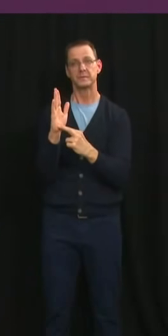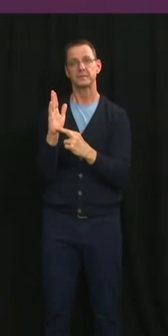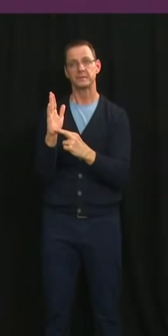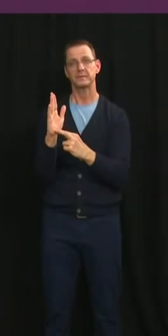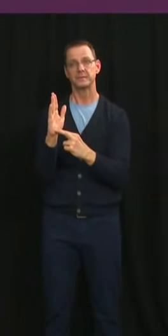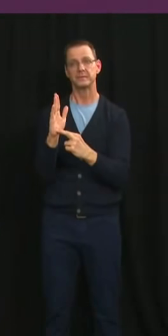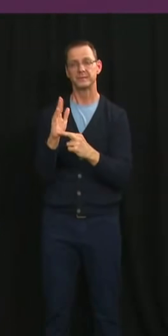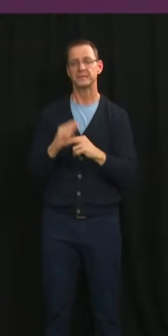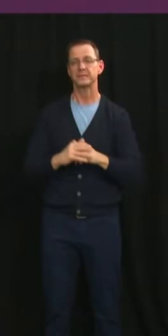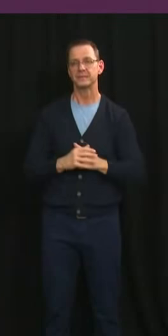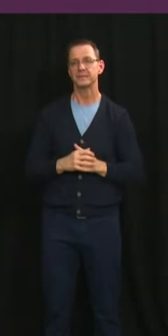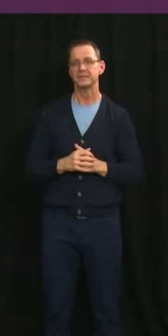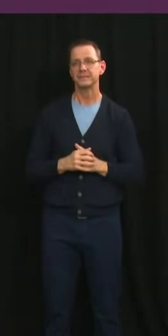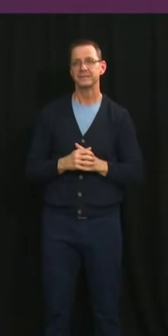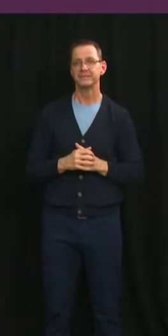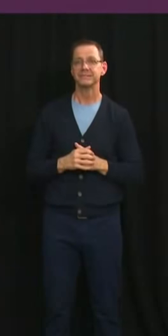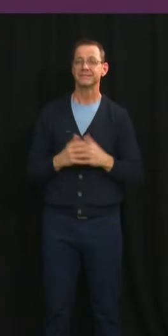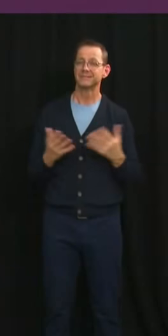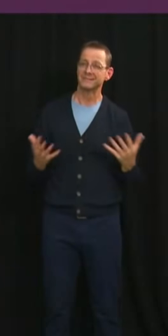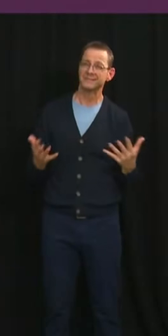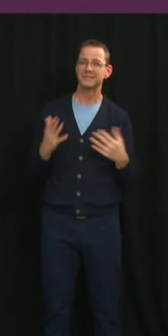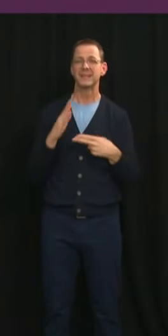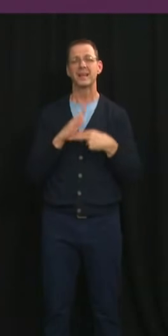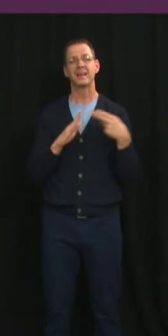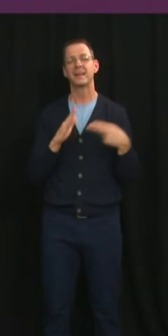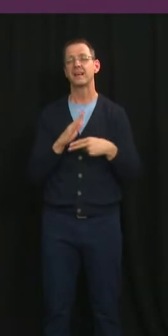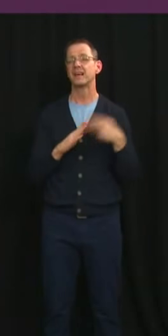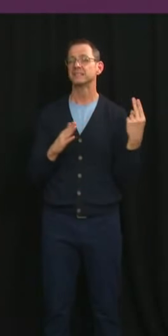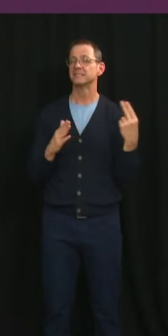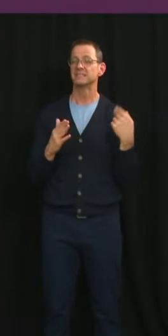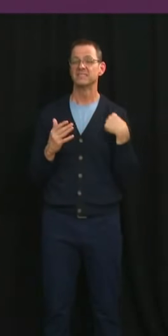be honest about this, part of the irony is that